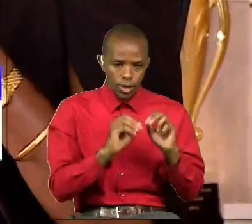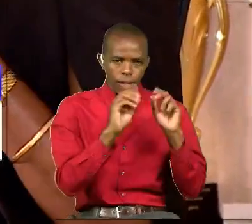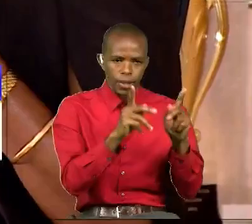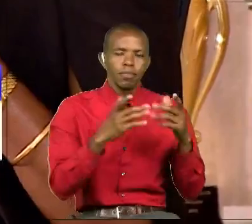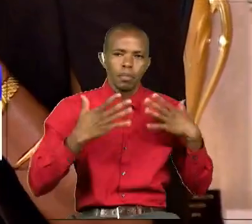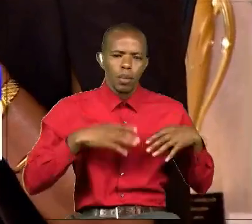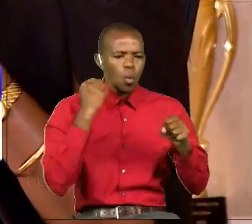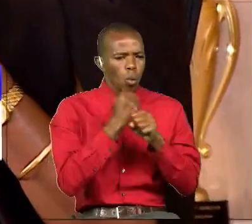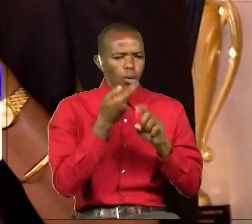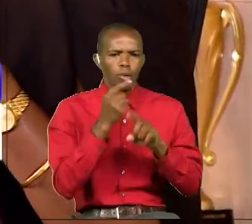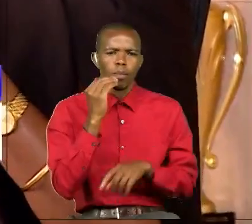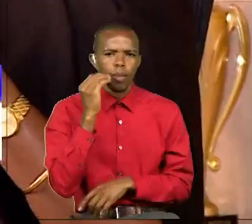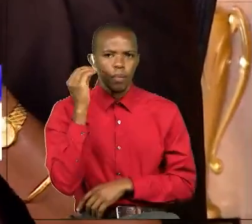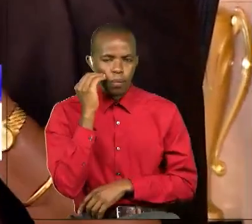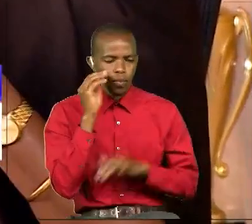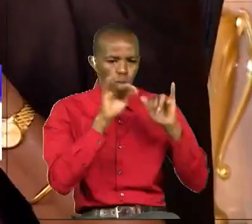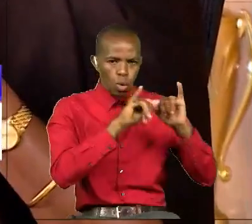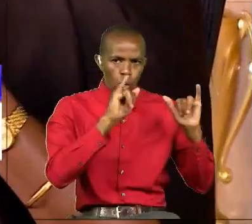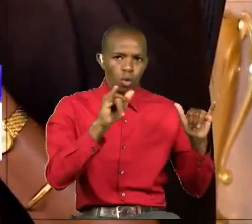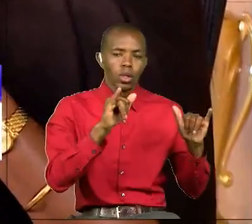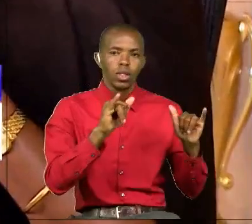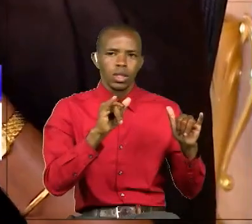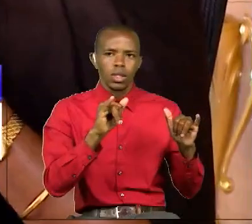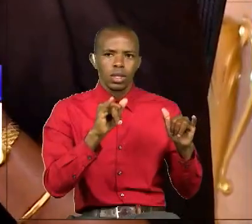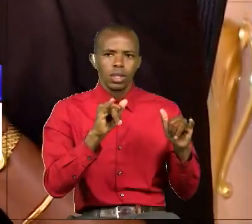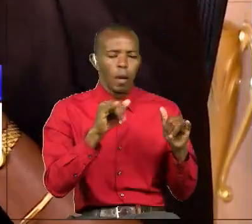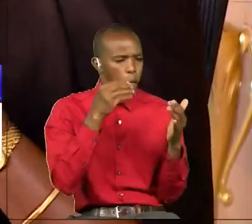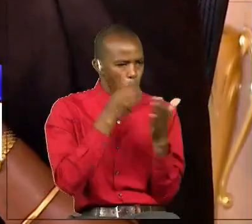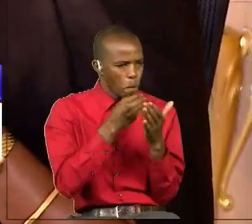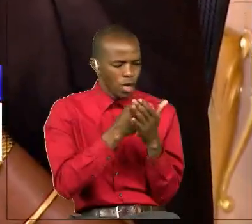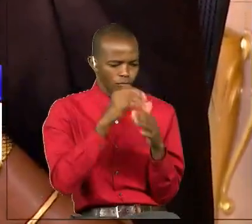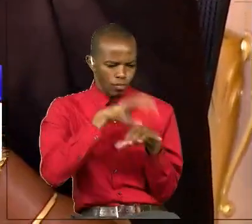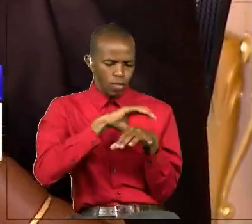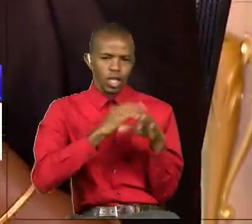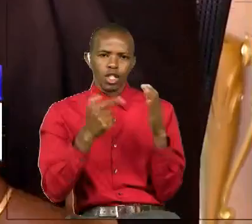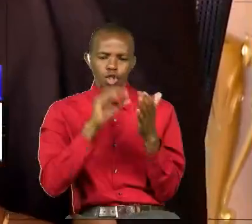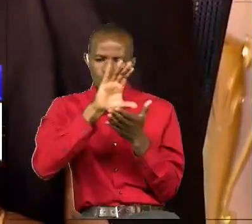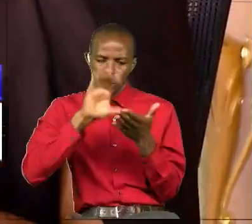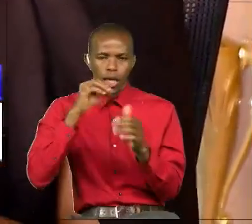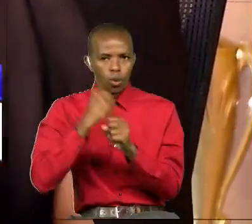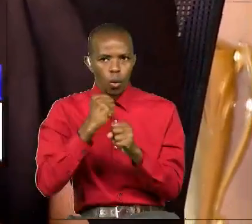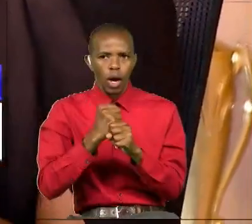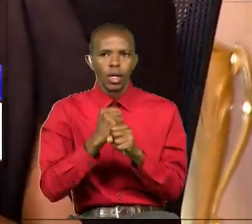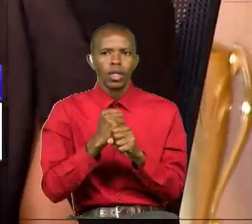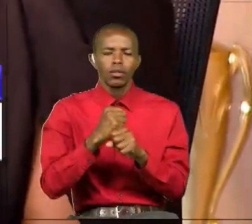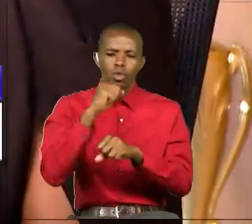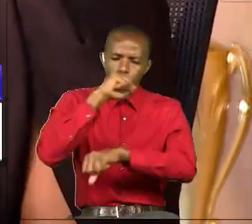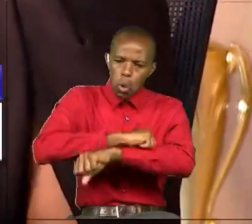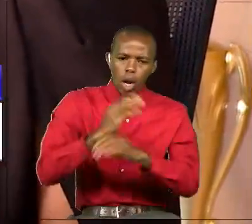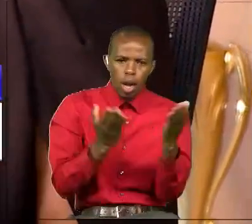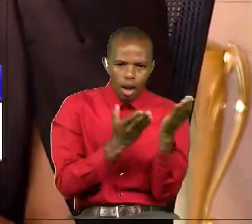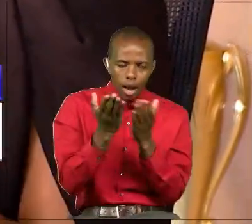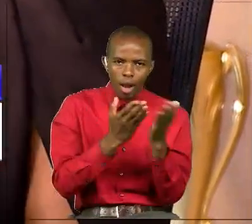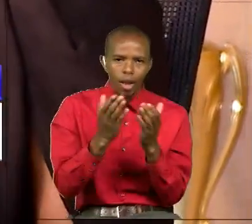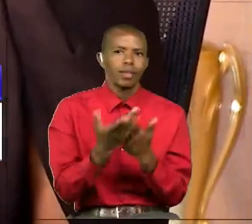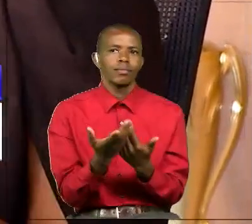people were working from home. Those are significant revenue streams for the digital centers we work with. They serve schools, they do all their NEMIS